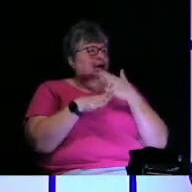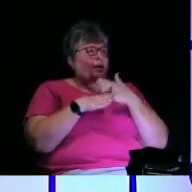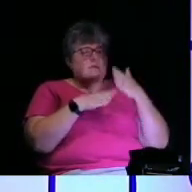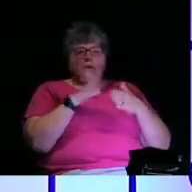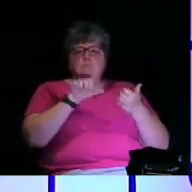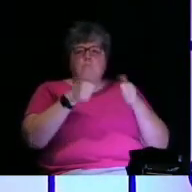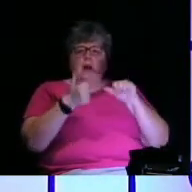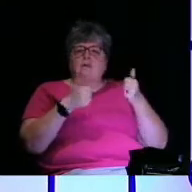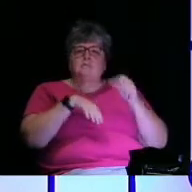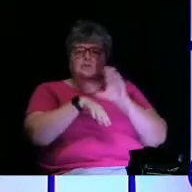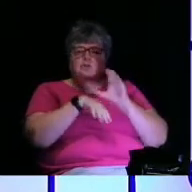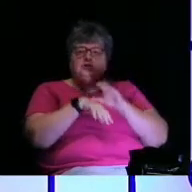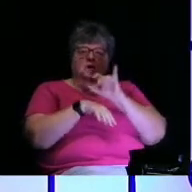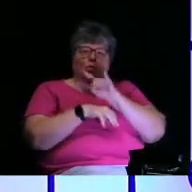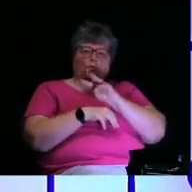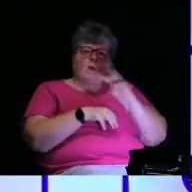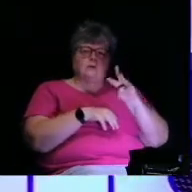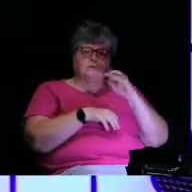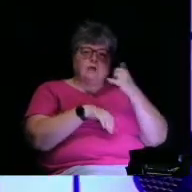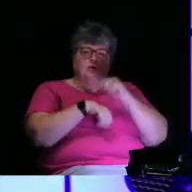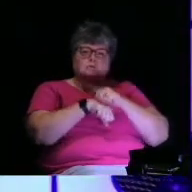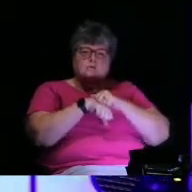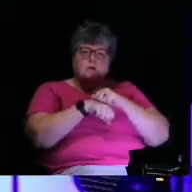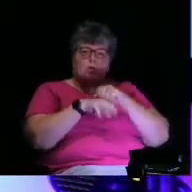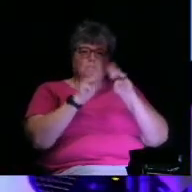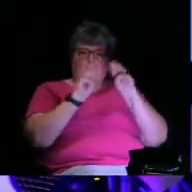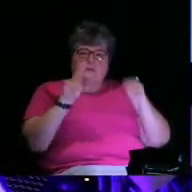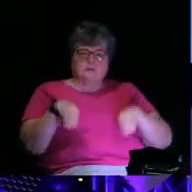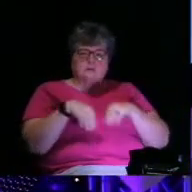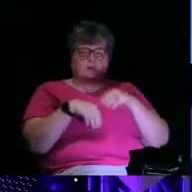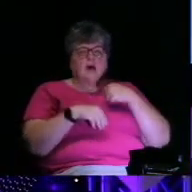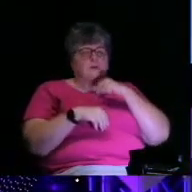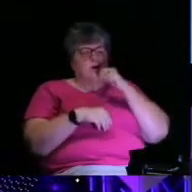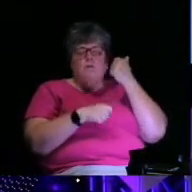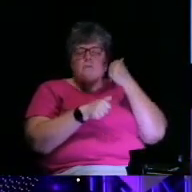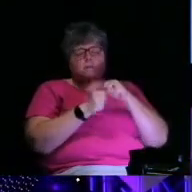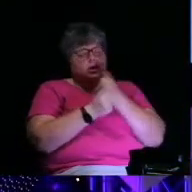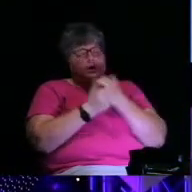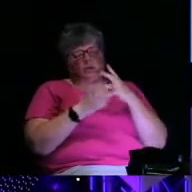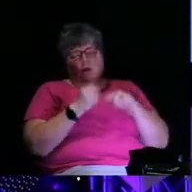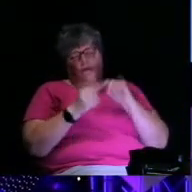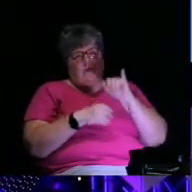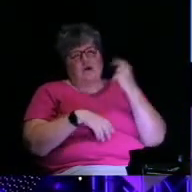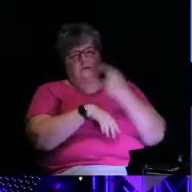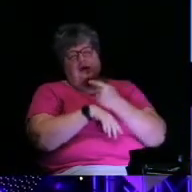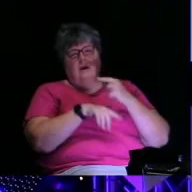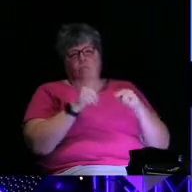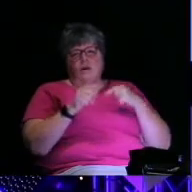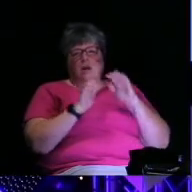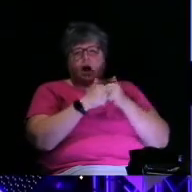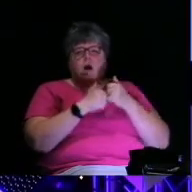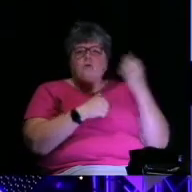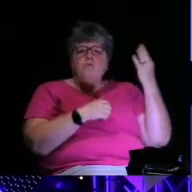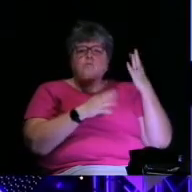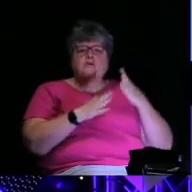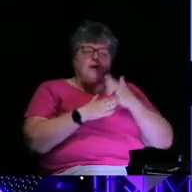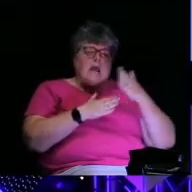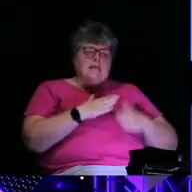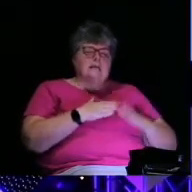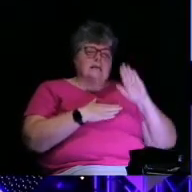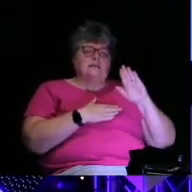Baptist church in West Yellowstone, Montana. And I don't remember anything about that day except the way the preacher ended his sermon.